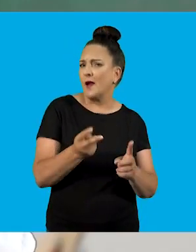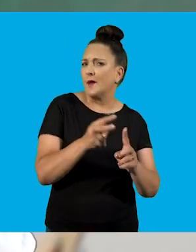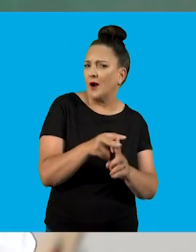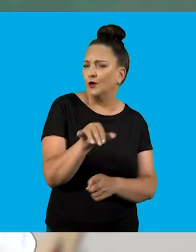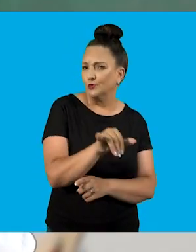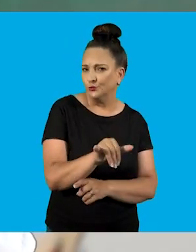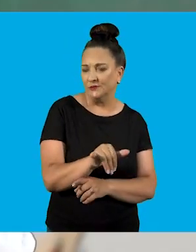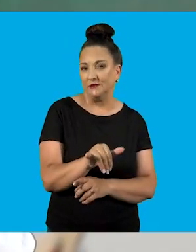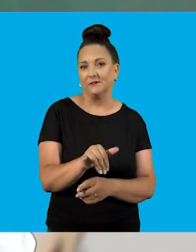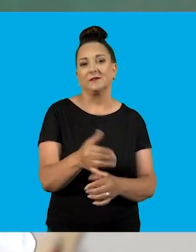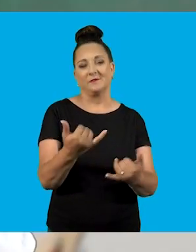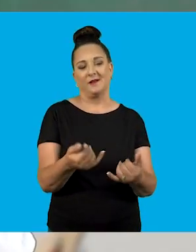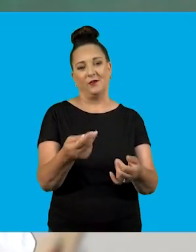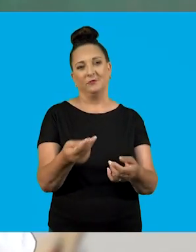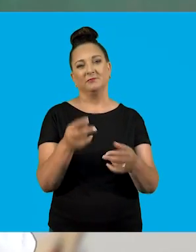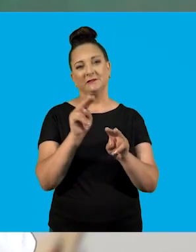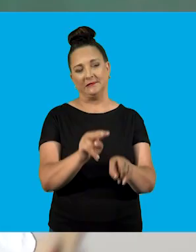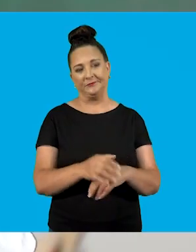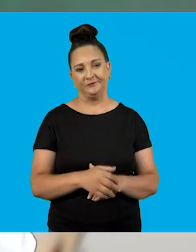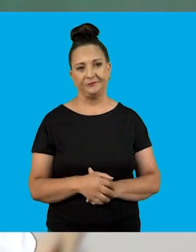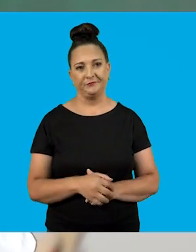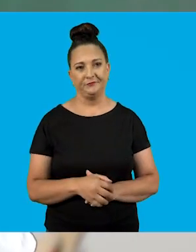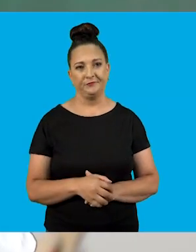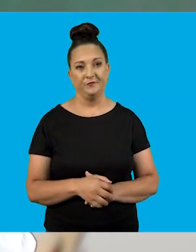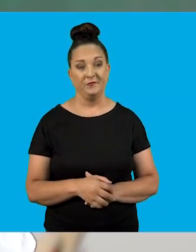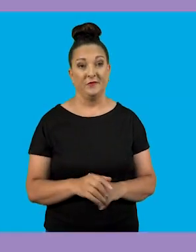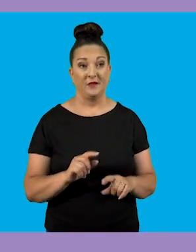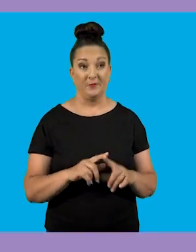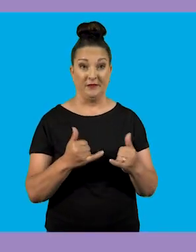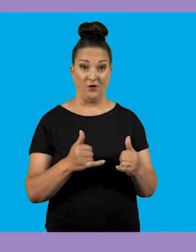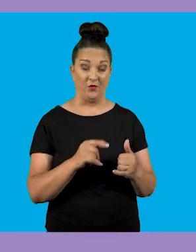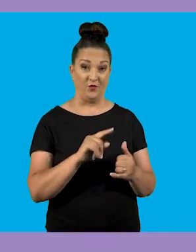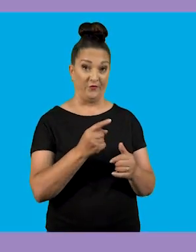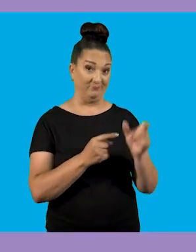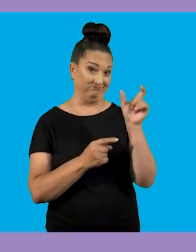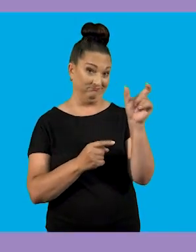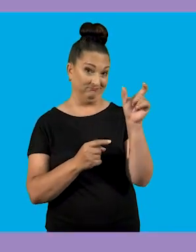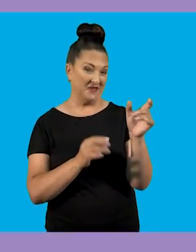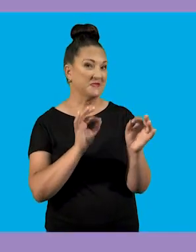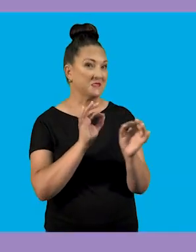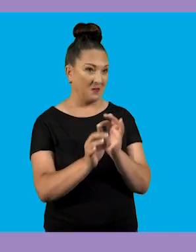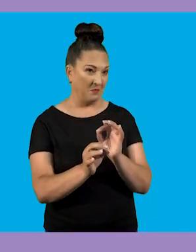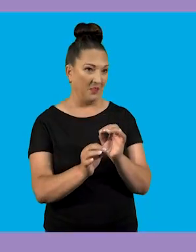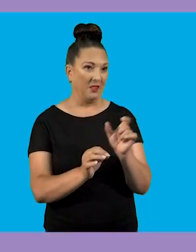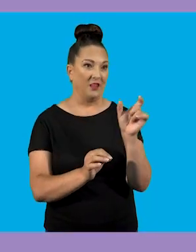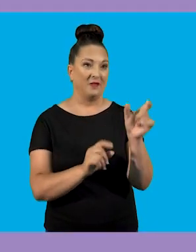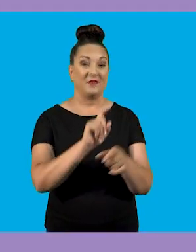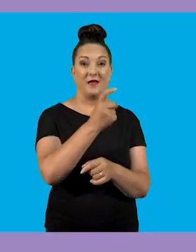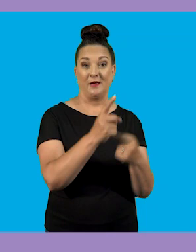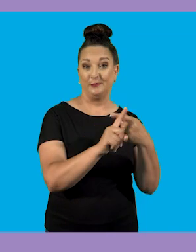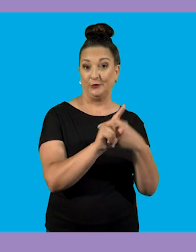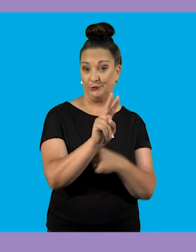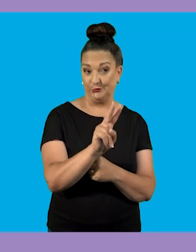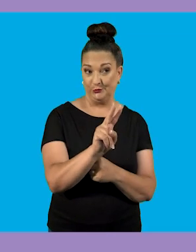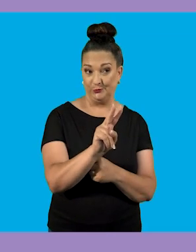this case. So let's look at those expressions. So we are going to simplify the following expressions. Number one, there we have x plus